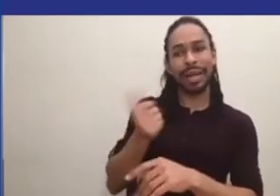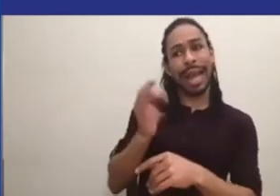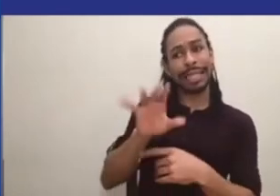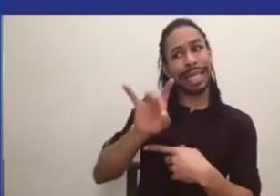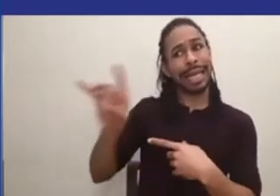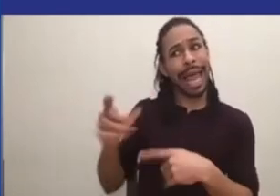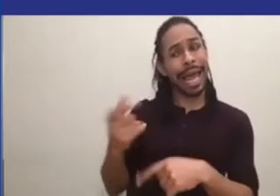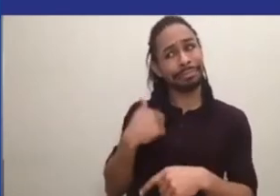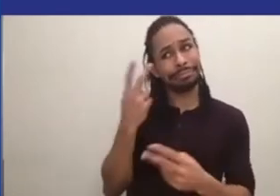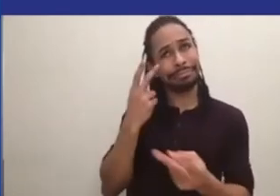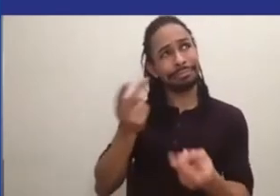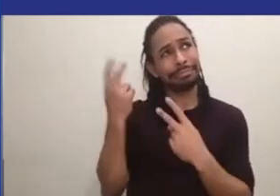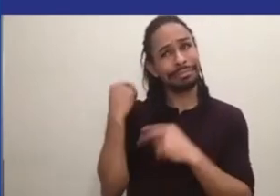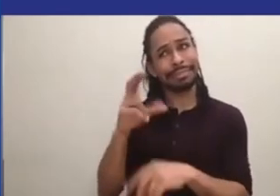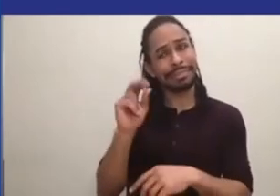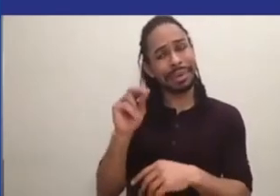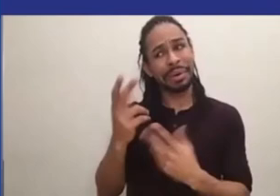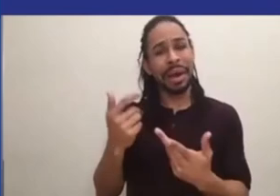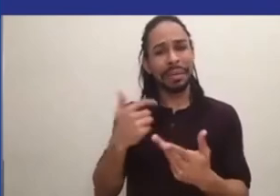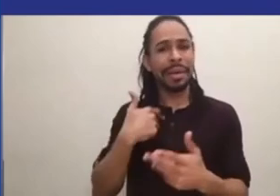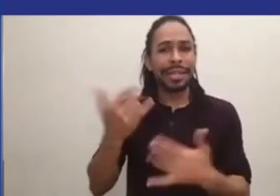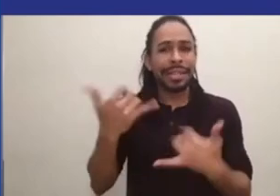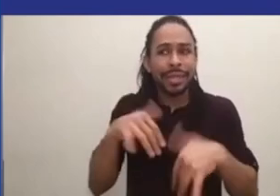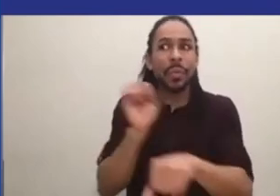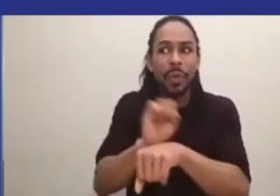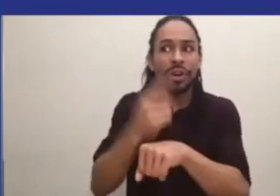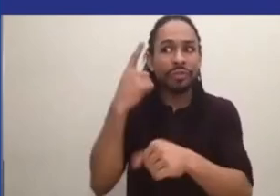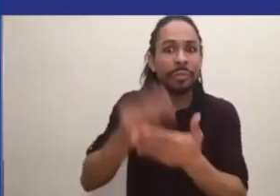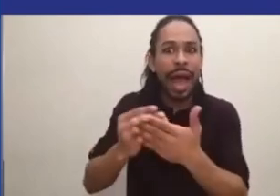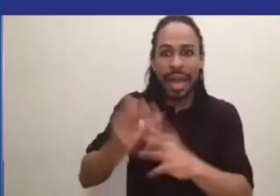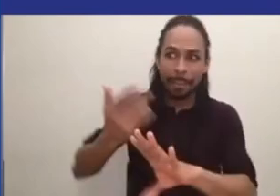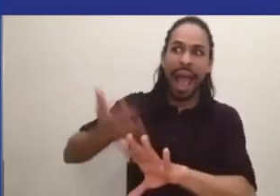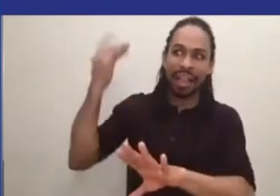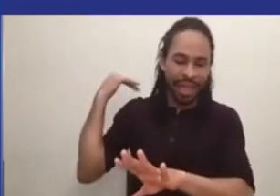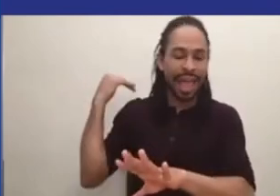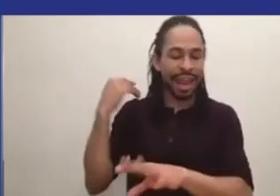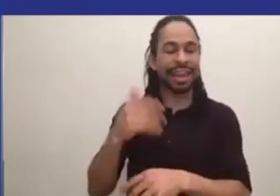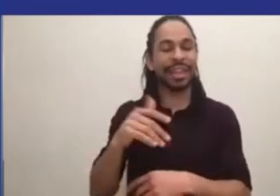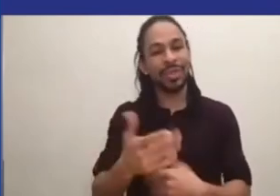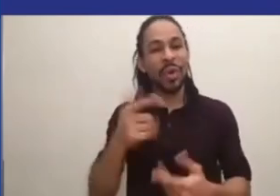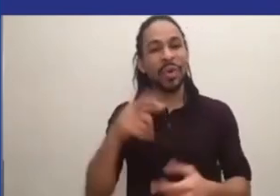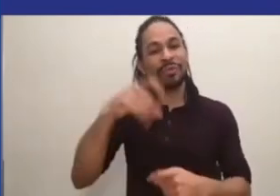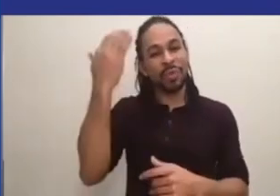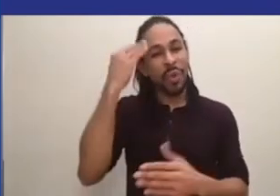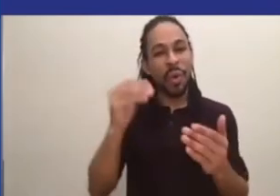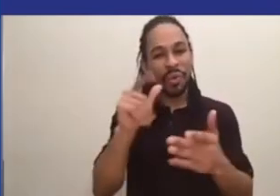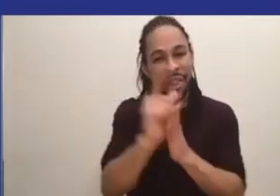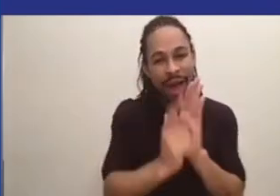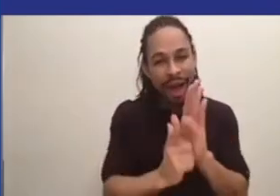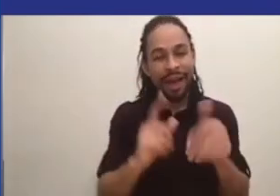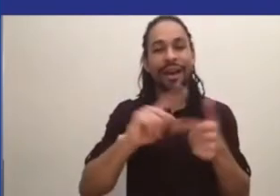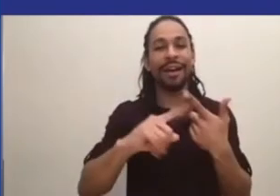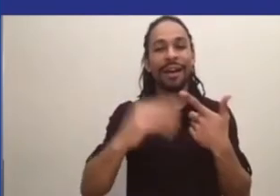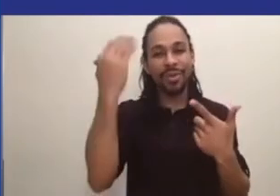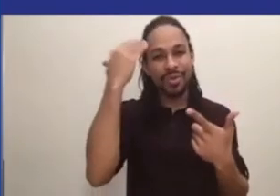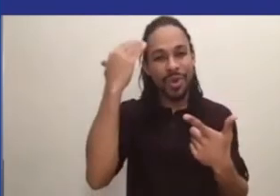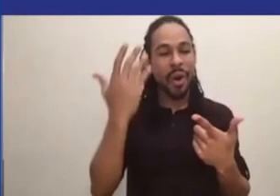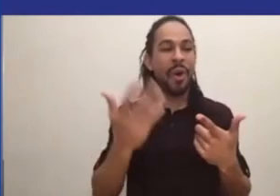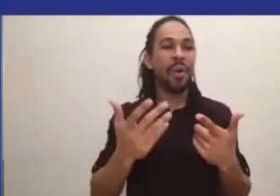Communication, knowing the law, and really communicating amongst each other to support each other to make sure that we don't